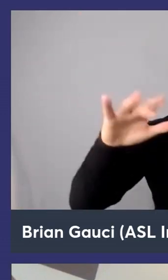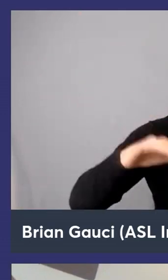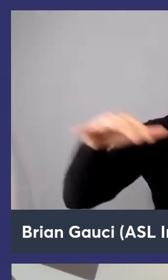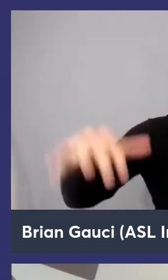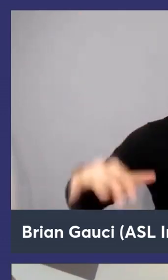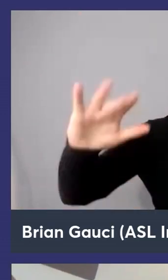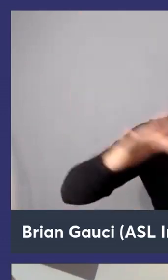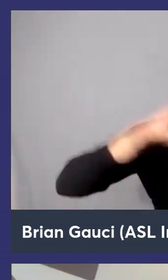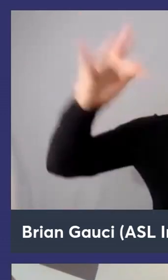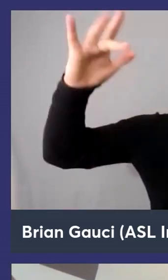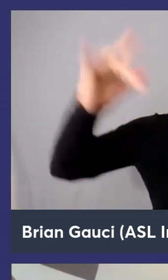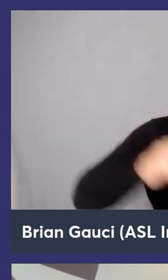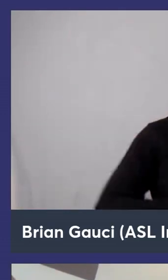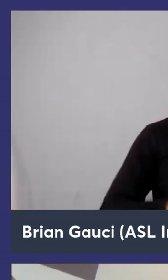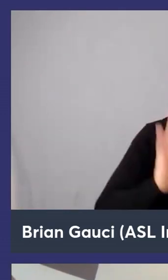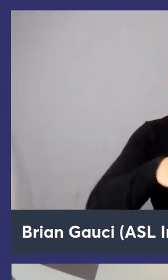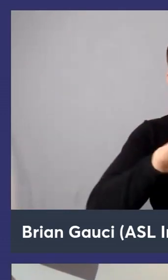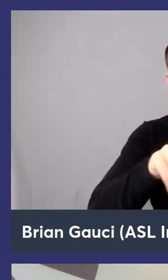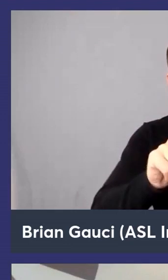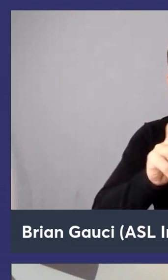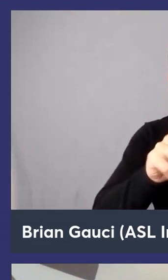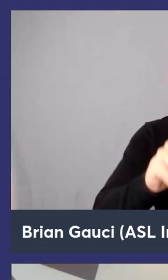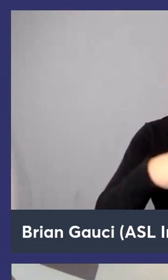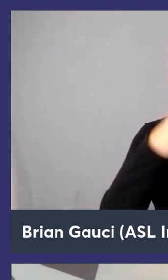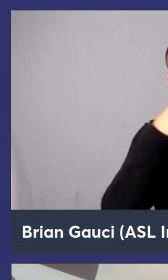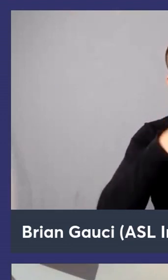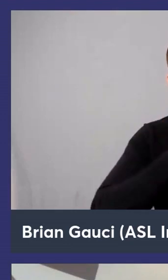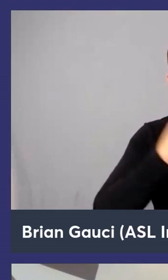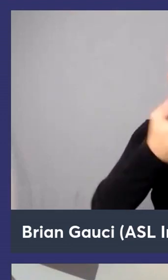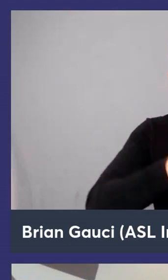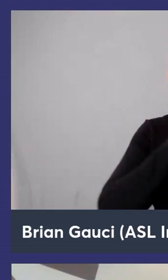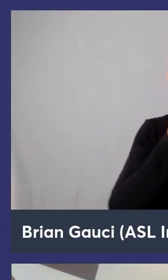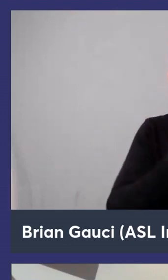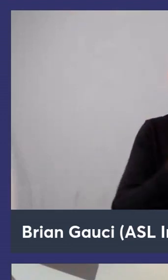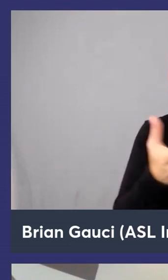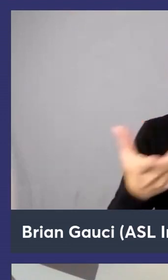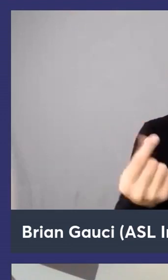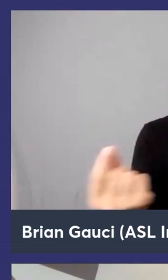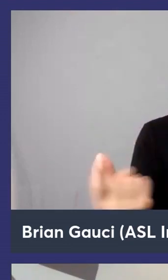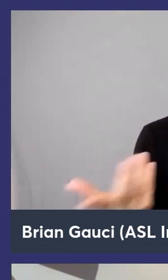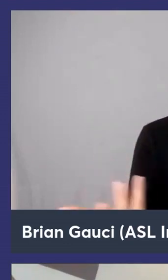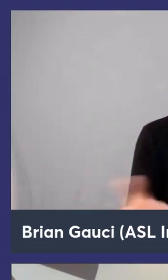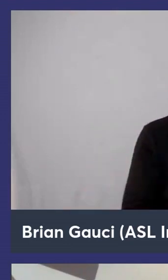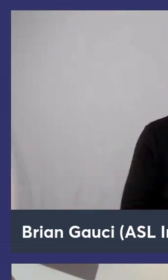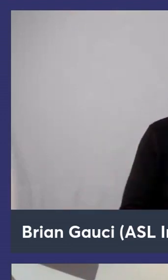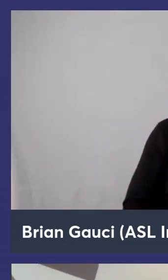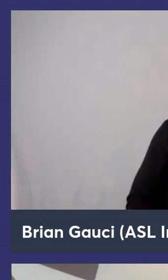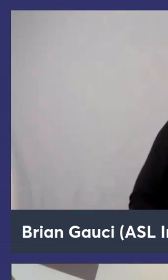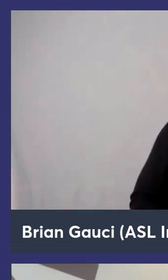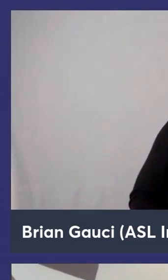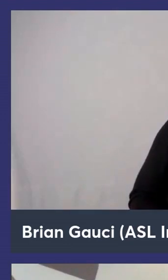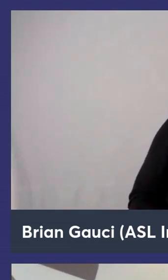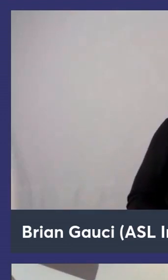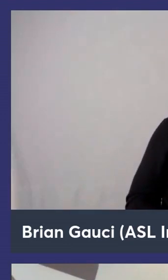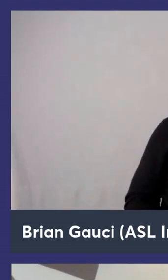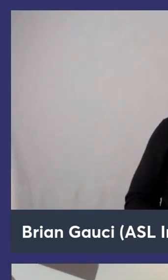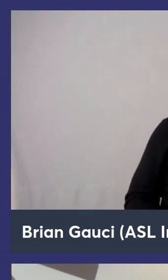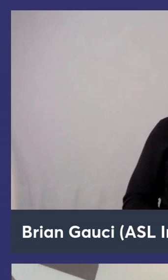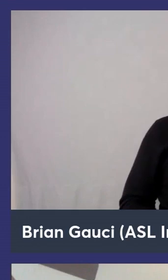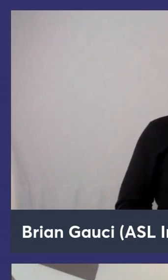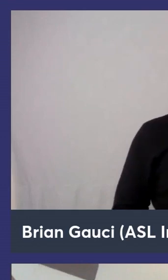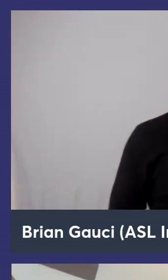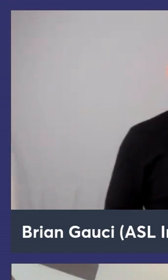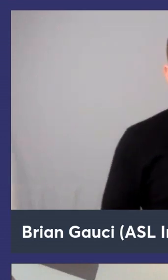us all about yourself, what you do, and kind of what we're talking about today? Great. Yeah. So, first of all,